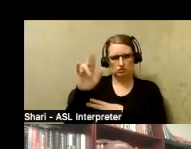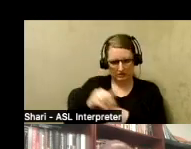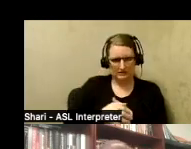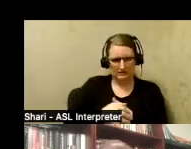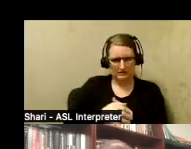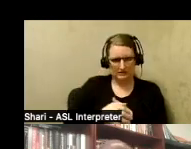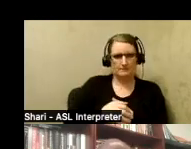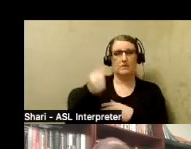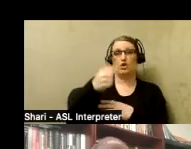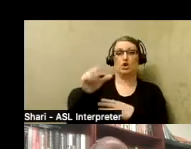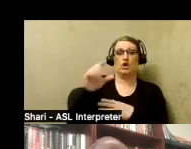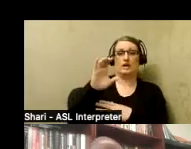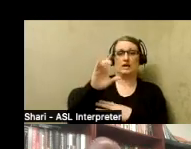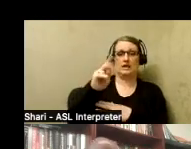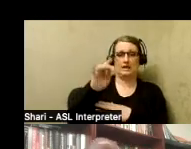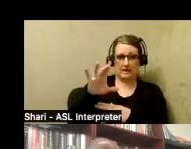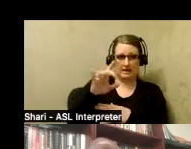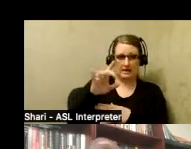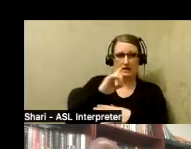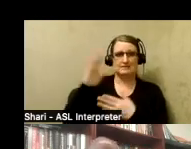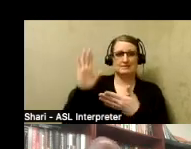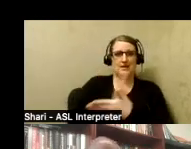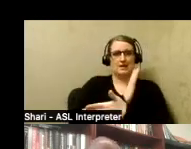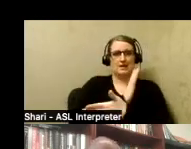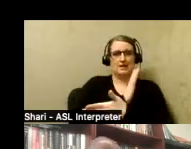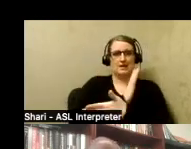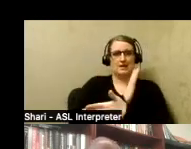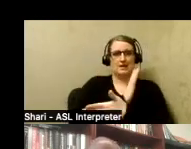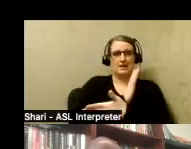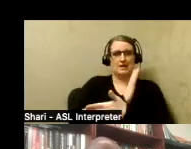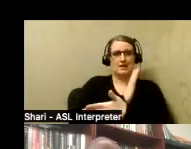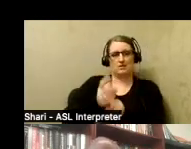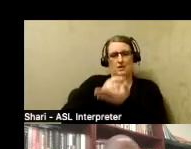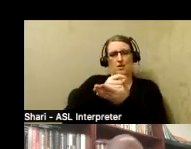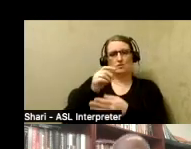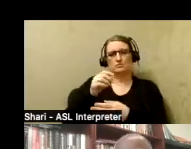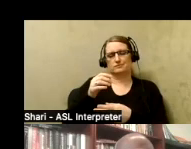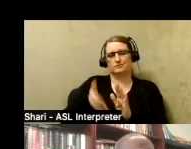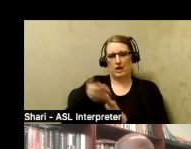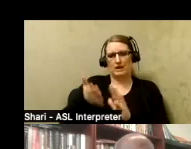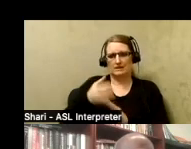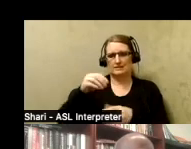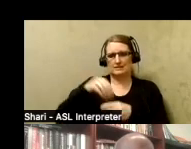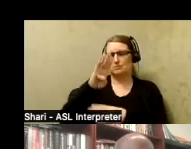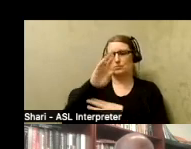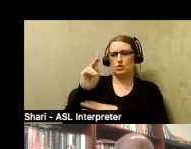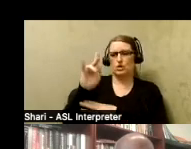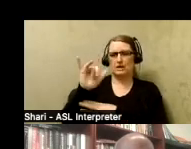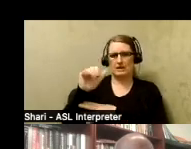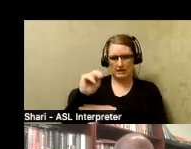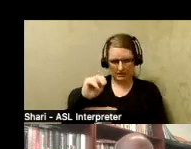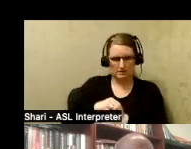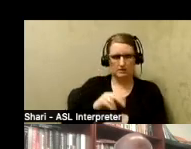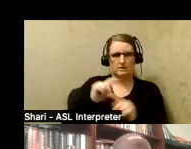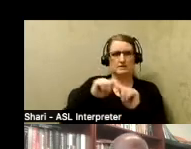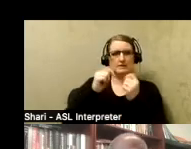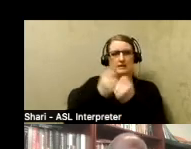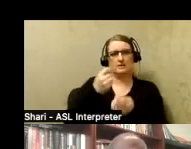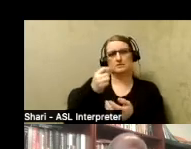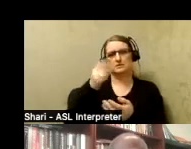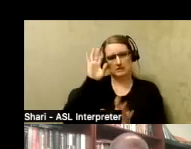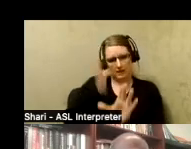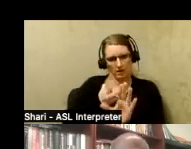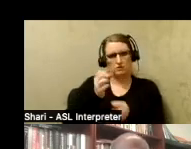The Greene Clinic is a sliding scale psychotherapy practice based in Fort Greene, Brooklyn. A team of psychologists, social